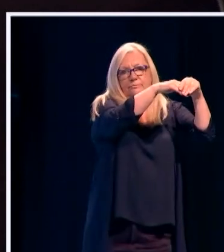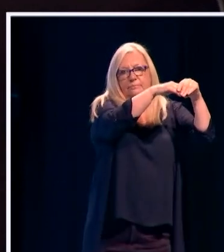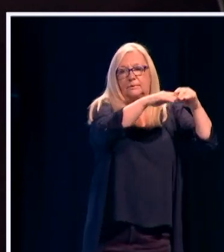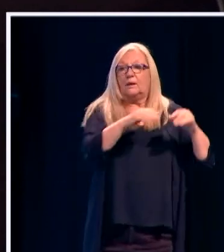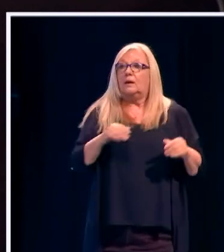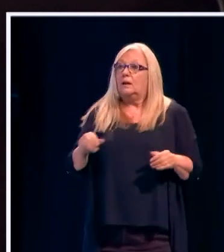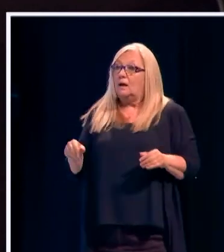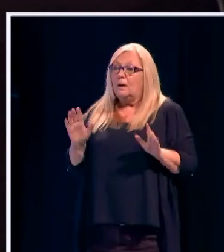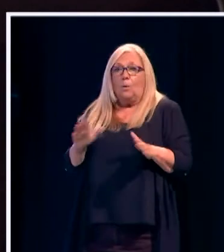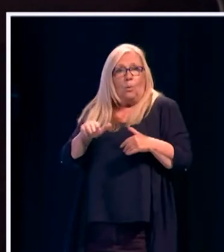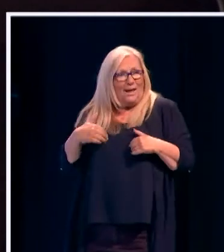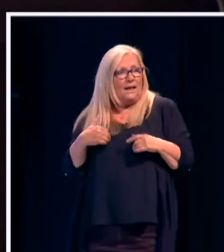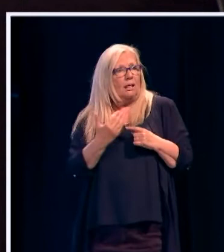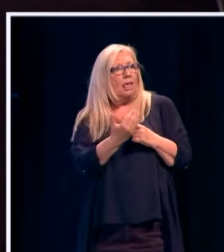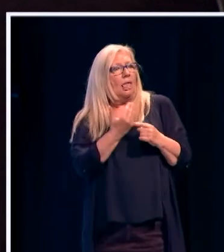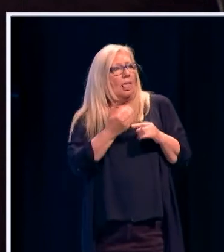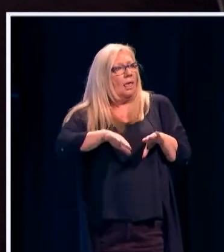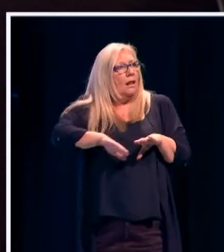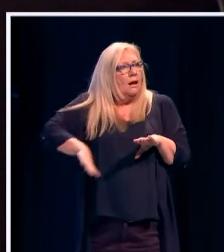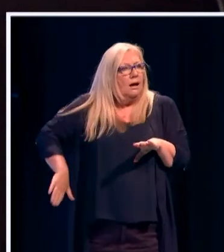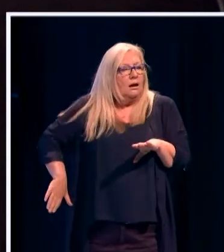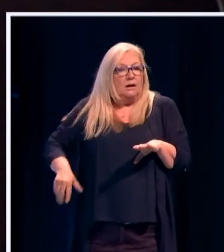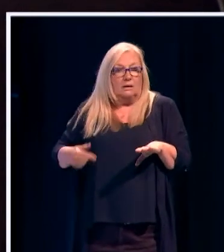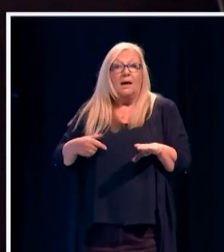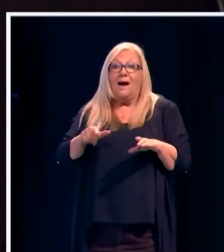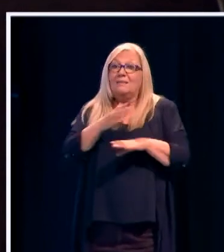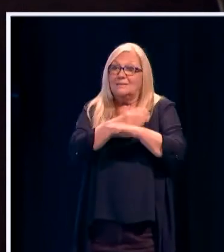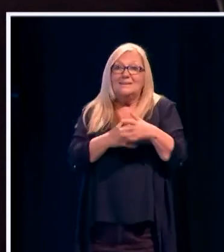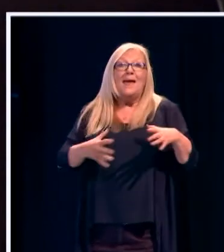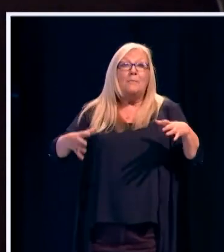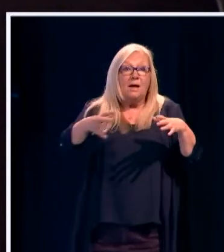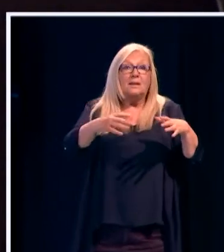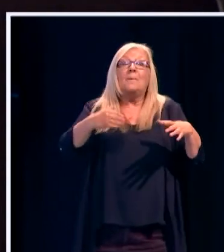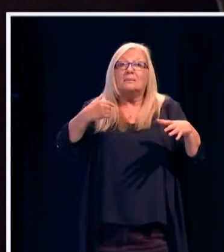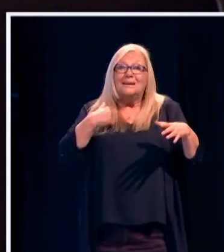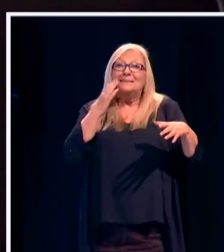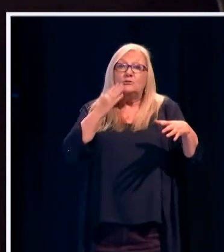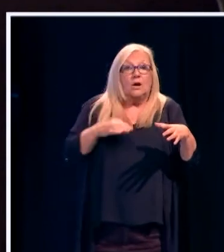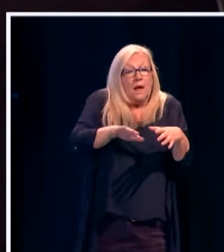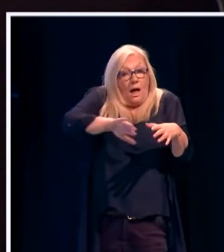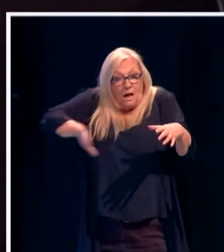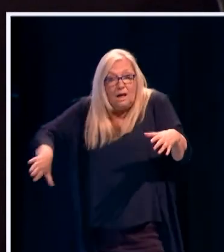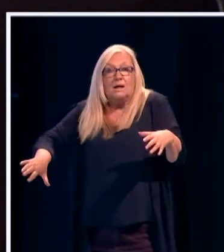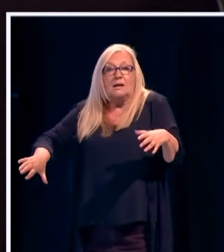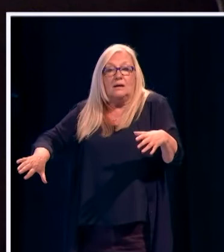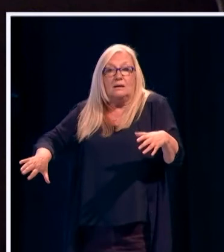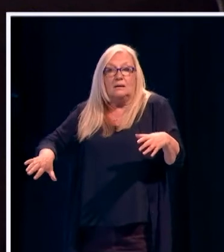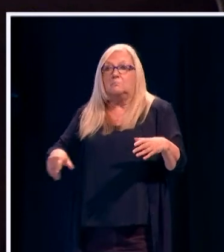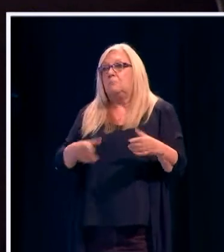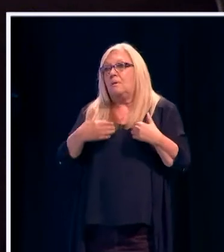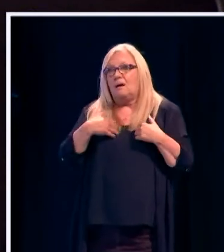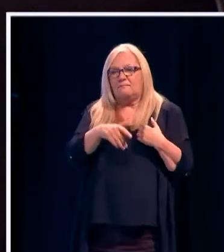the marginalized group within the whole disability framework, like there are developmental disability, there is intellectual